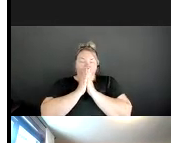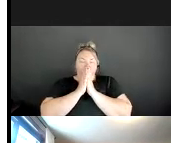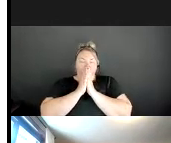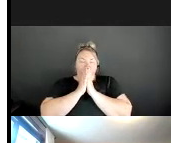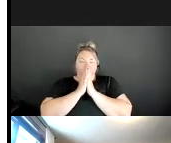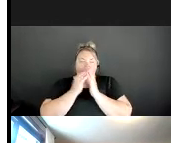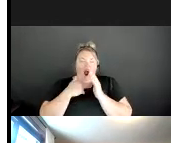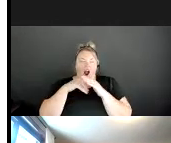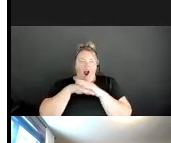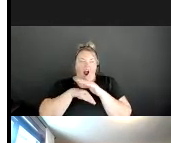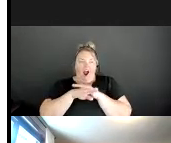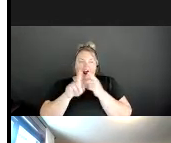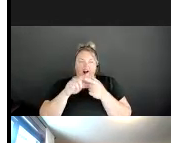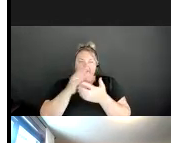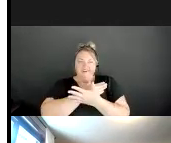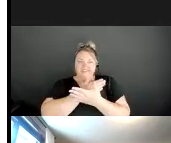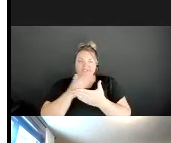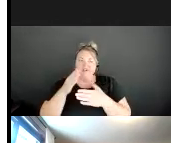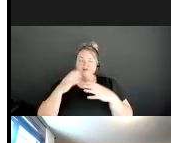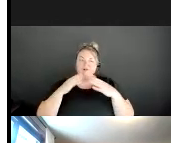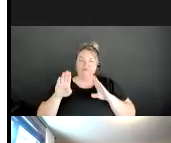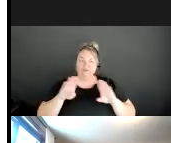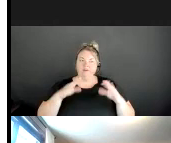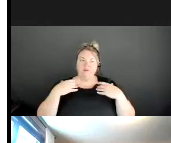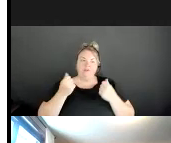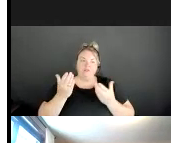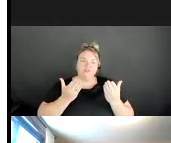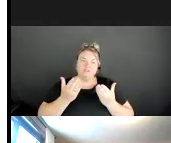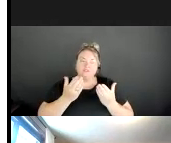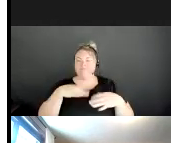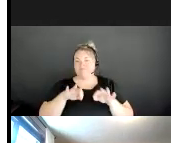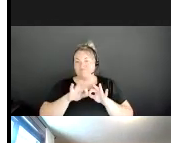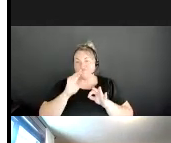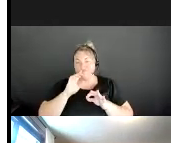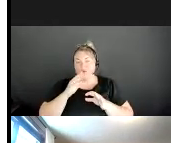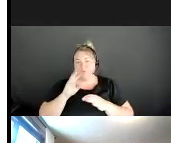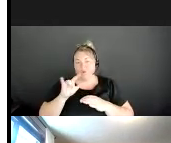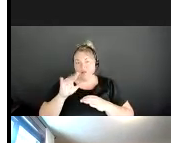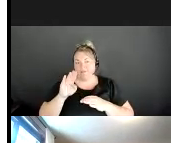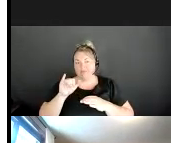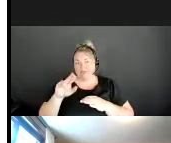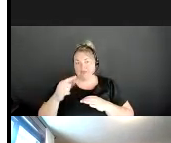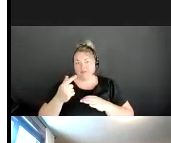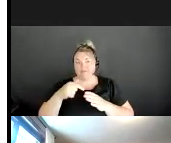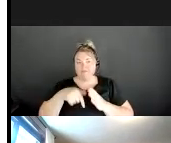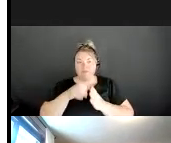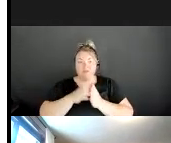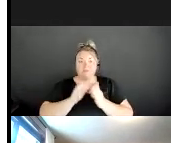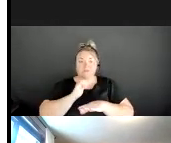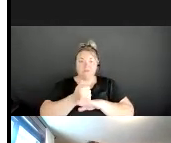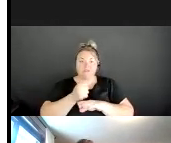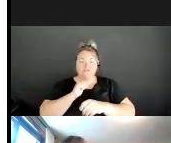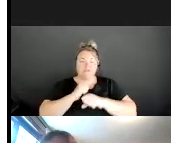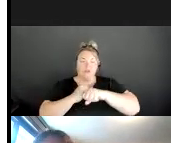access to a range of behavioral health services is important for your well-being. This particular chapter sets the foundation for outpatient behavioral